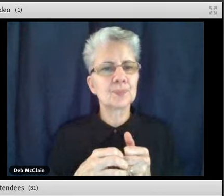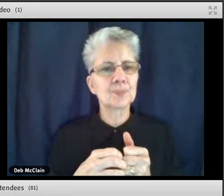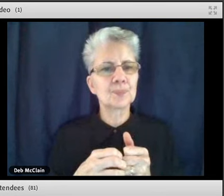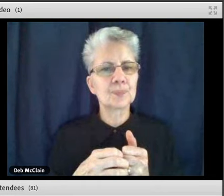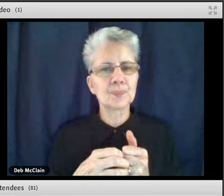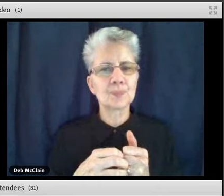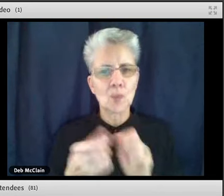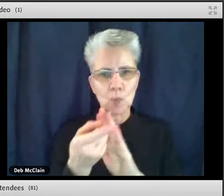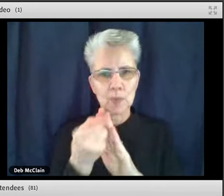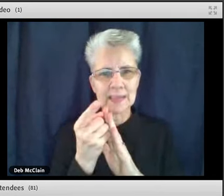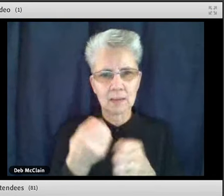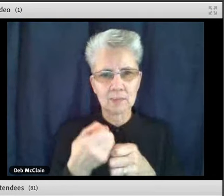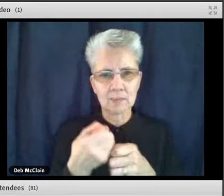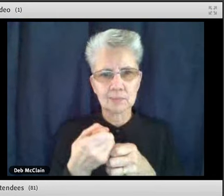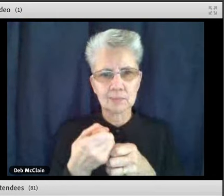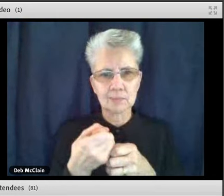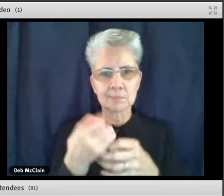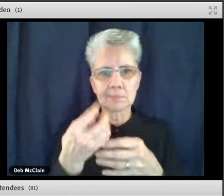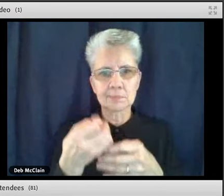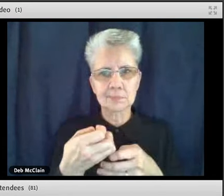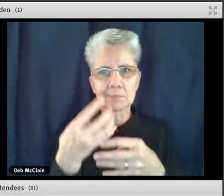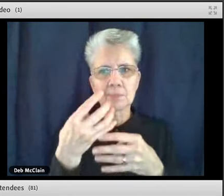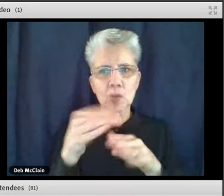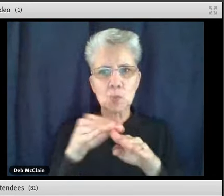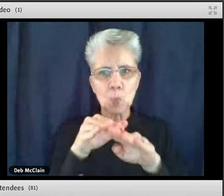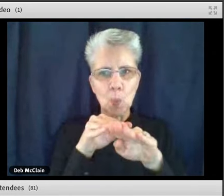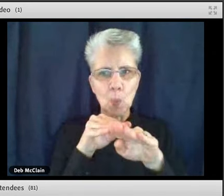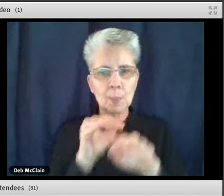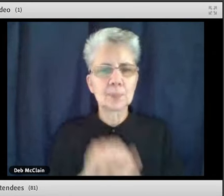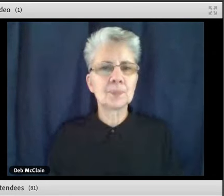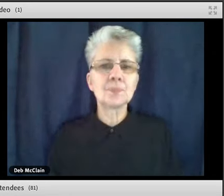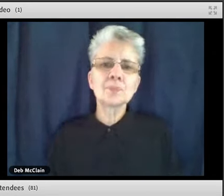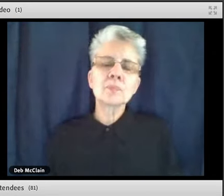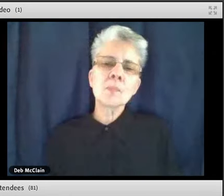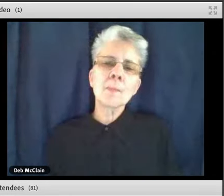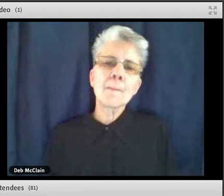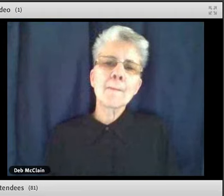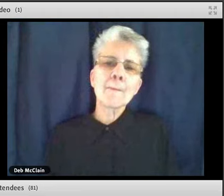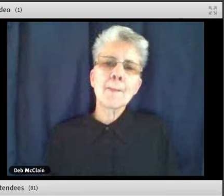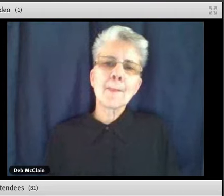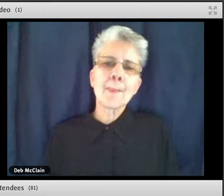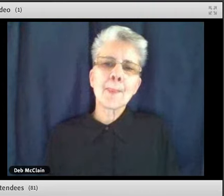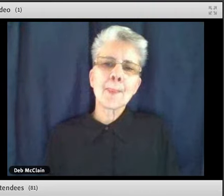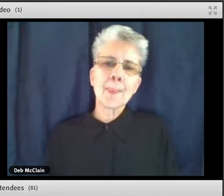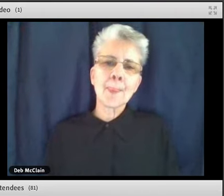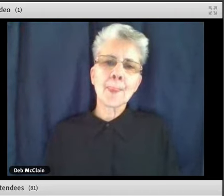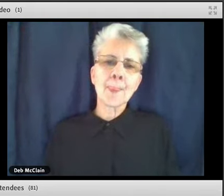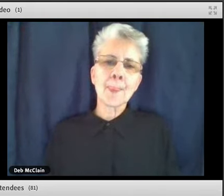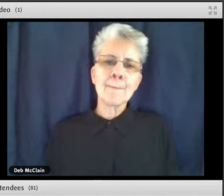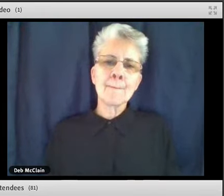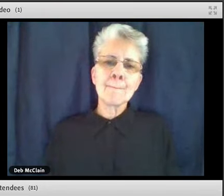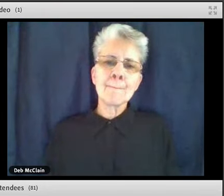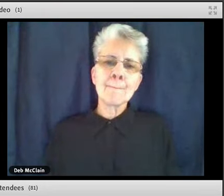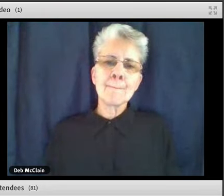So a ton of information here. I'm going to go back and share my slides. I want to show you a couple other places you can go. Give me just a